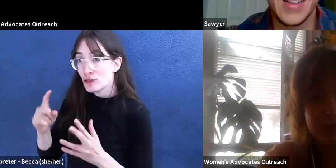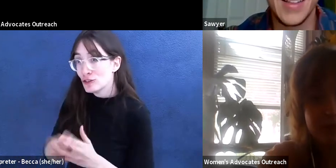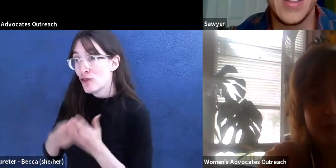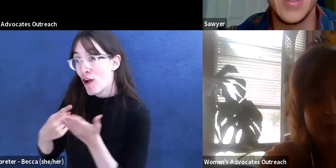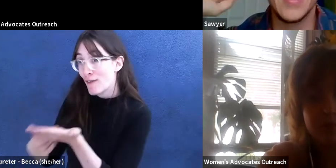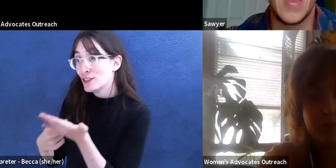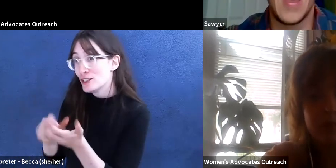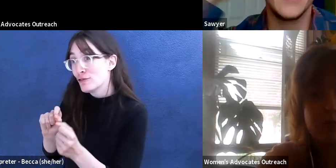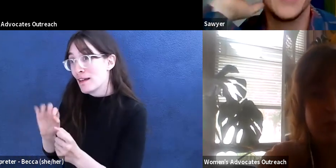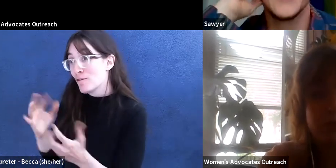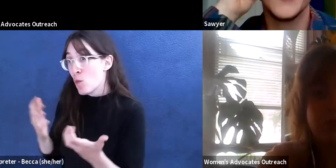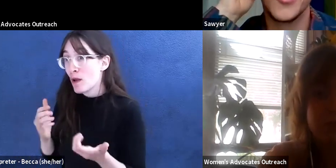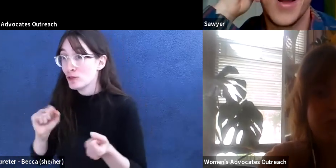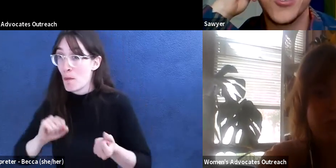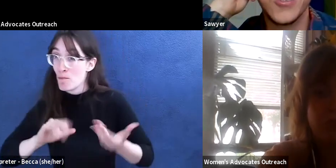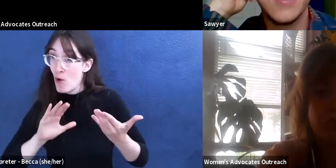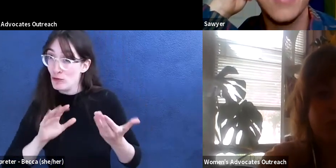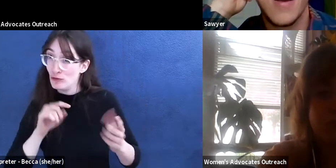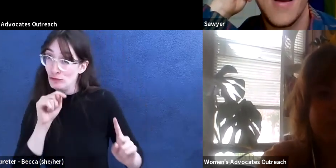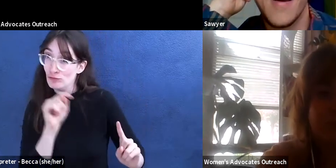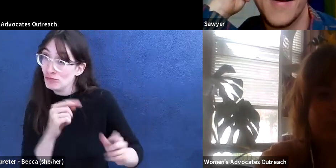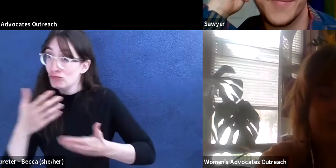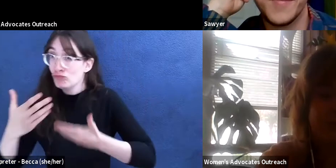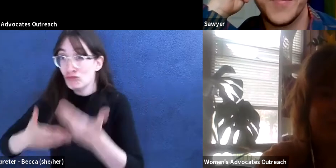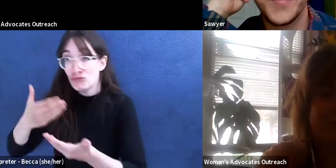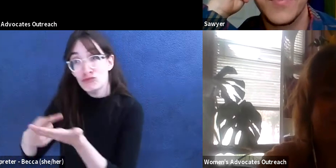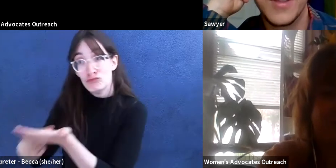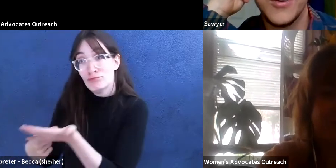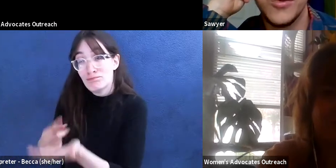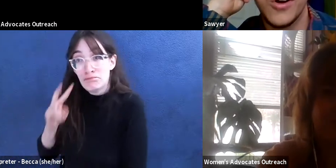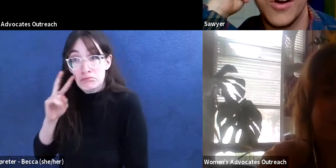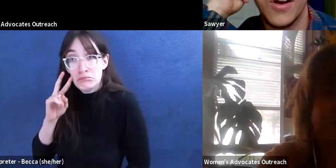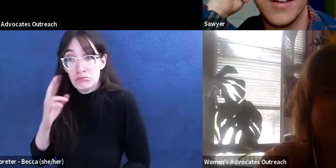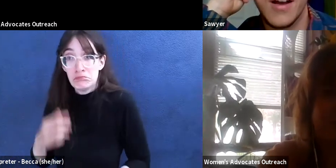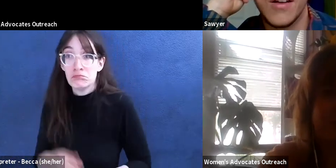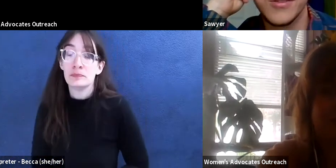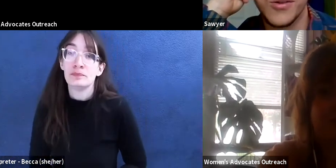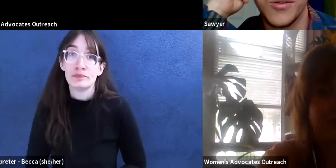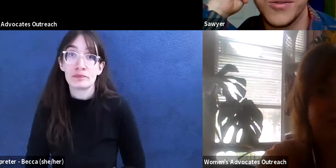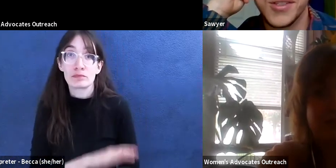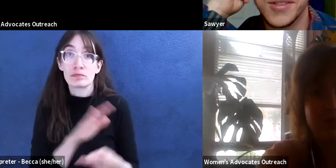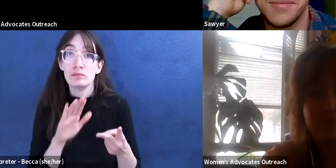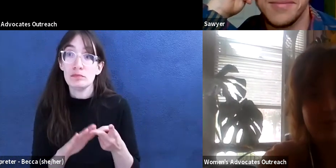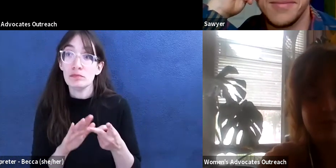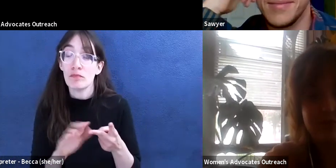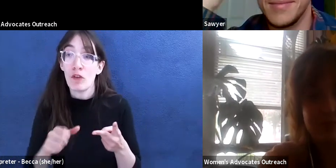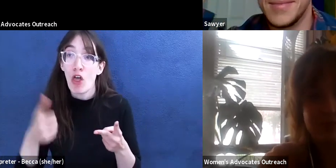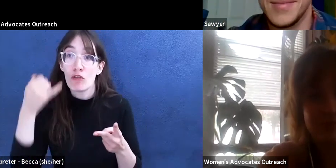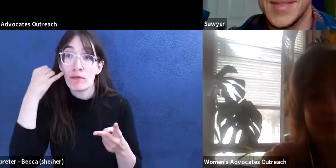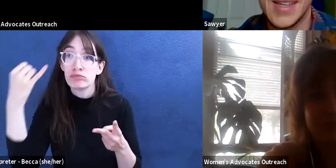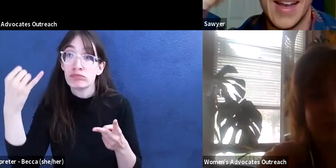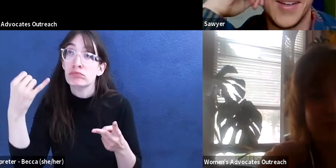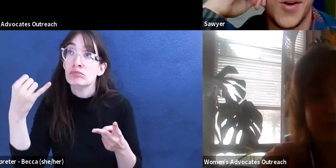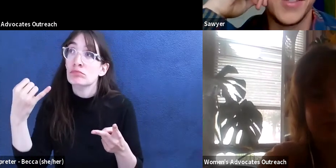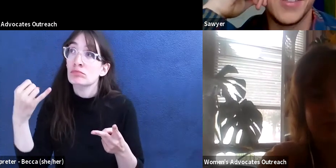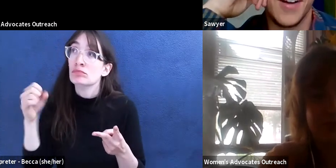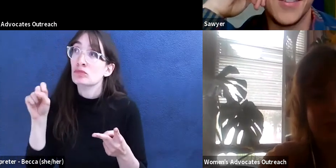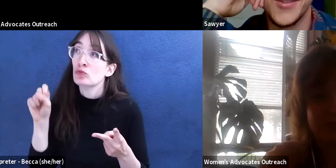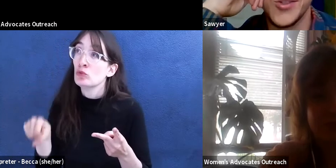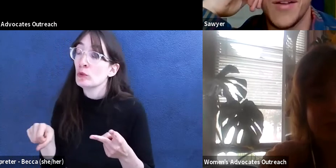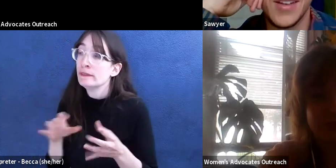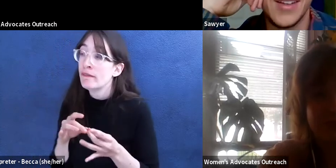share that with you, and that that your response was so like accepting and positive. And